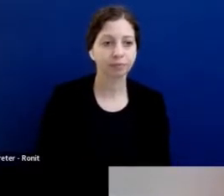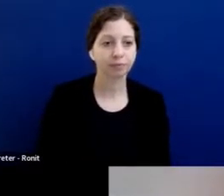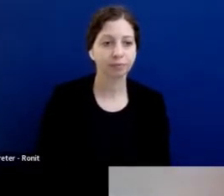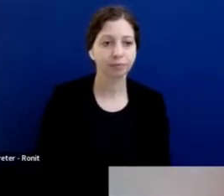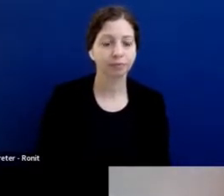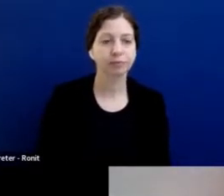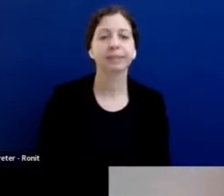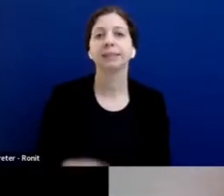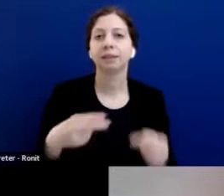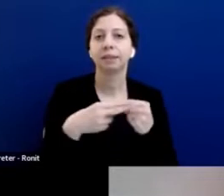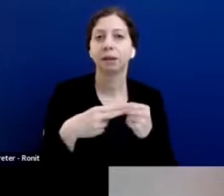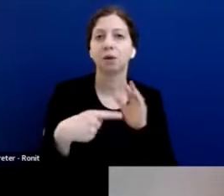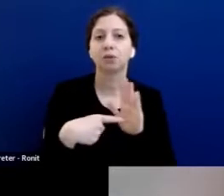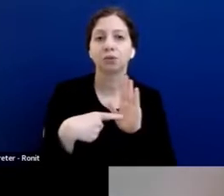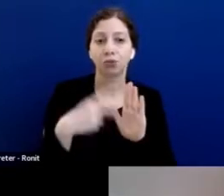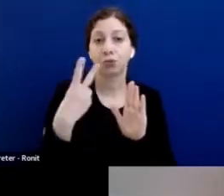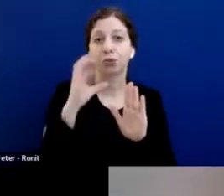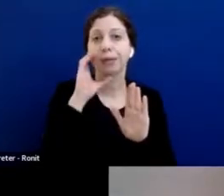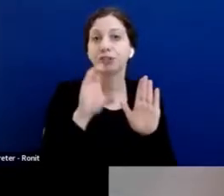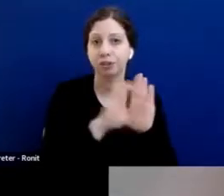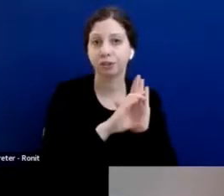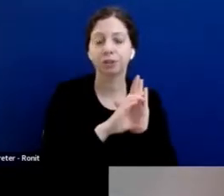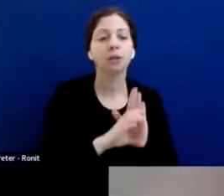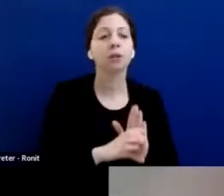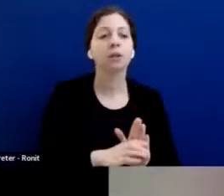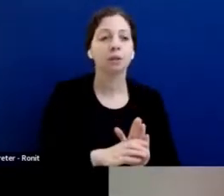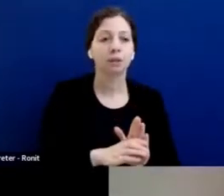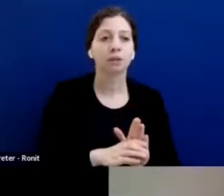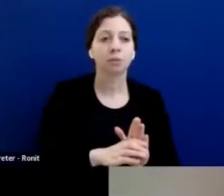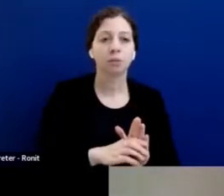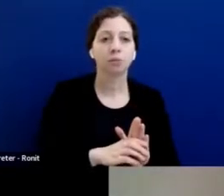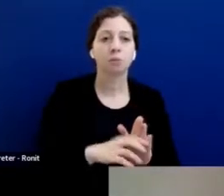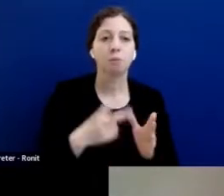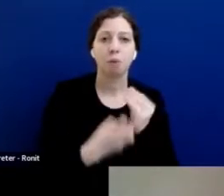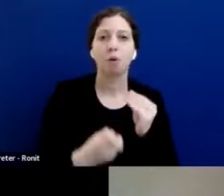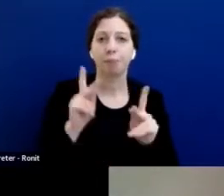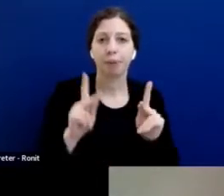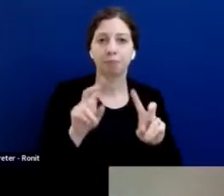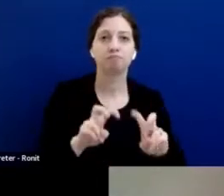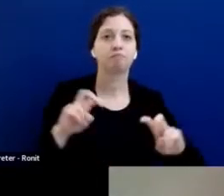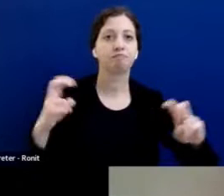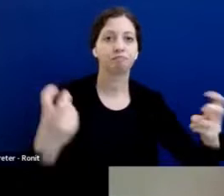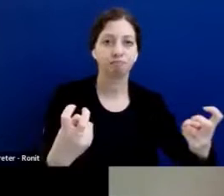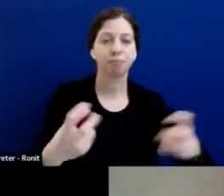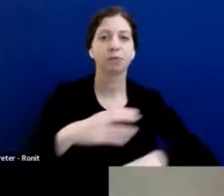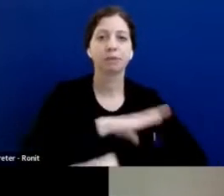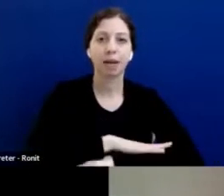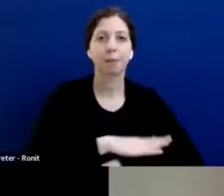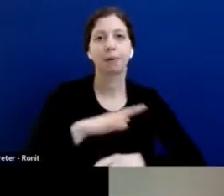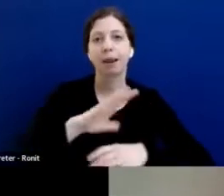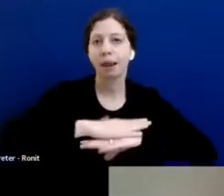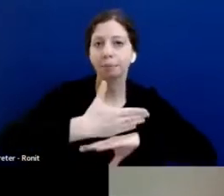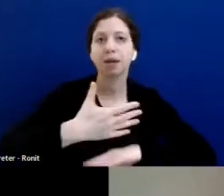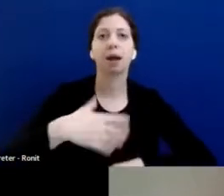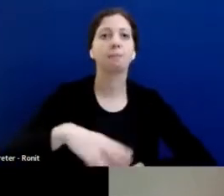So this slide also depicts two images, both of people sitting around a table with laptops, papers, pens,